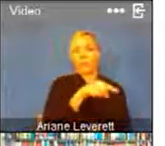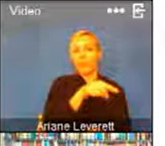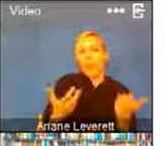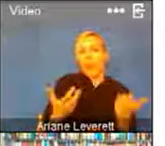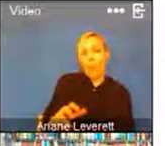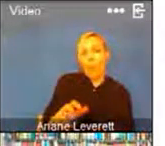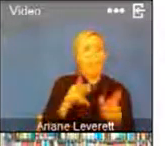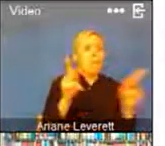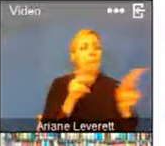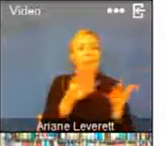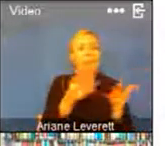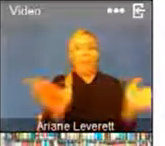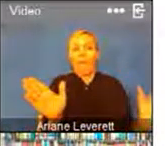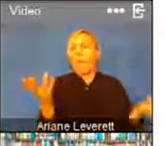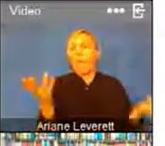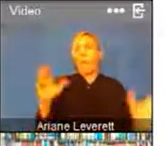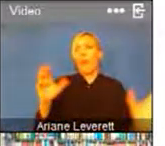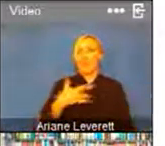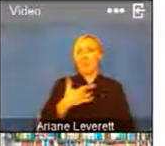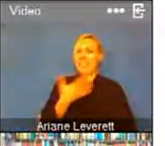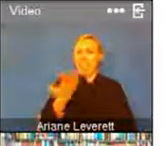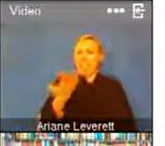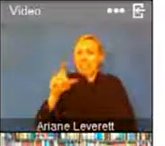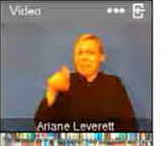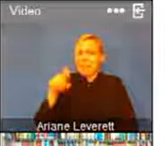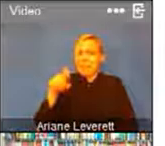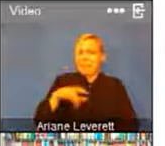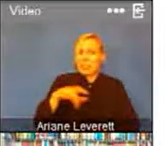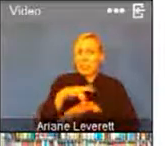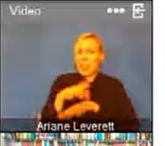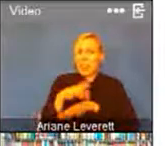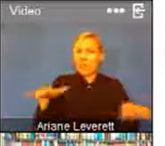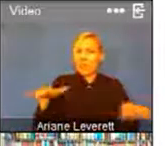1 year early childhood education can have an